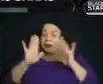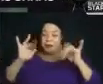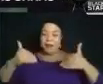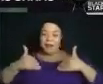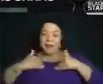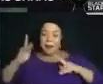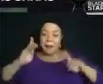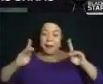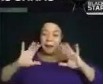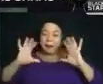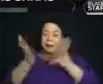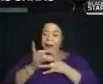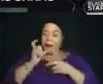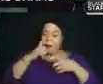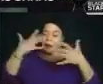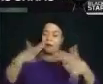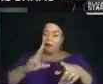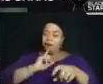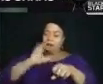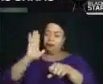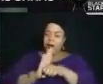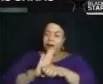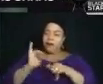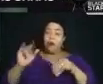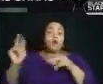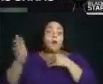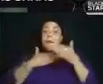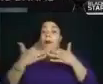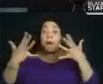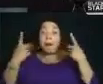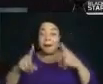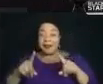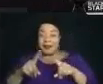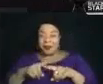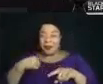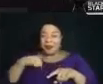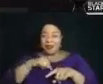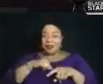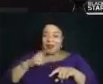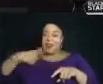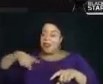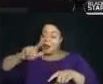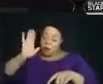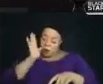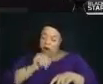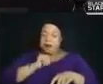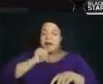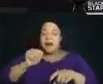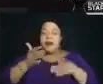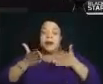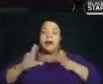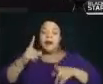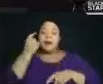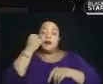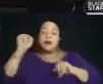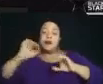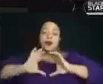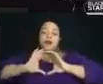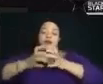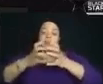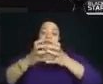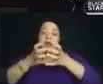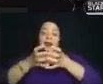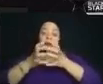that no matter what happens to us, they will not let this movement go. On this land where our